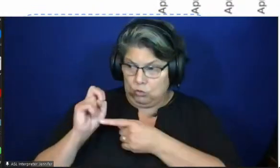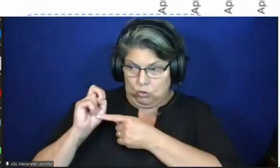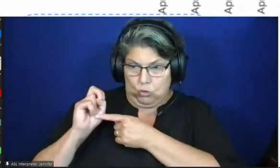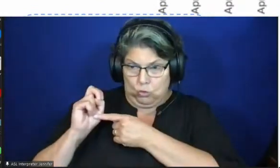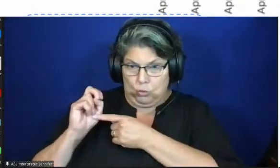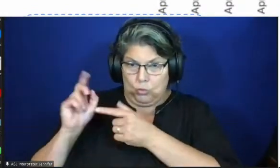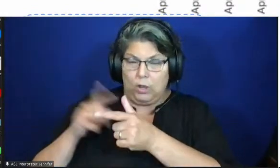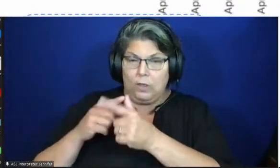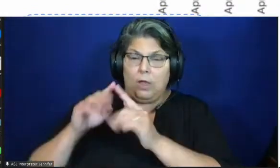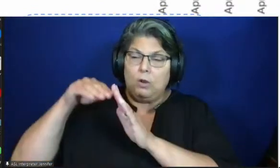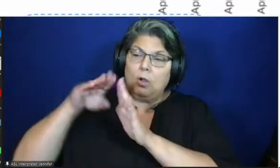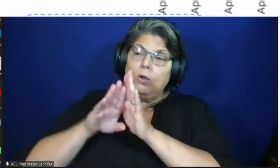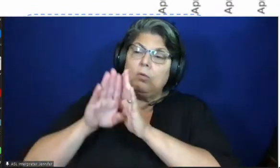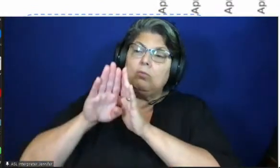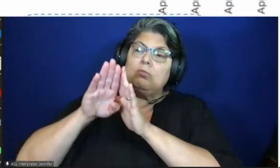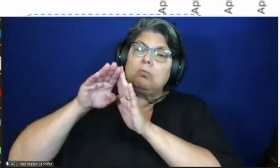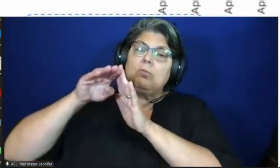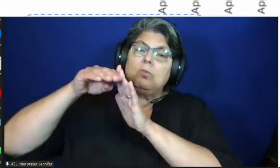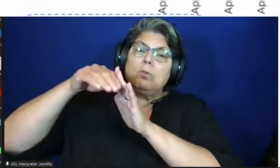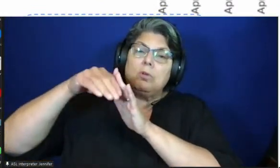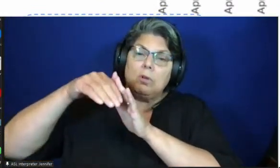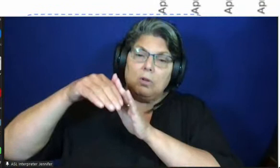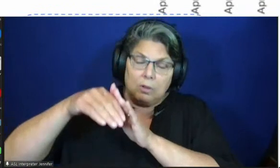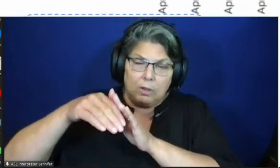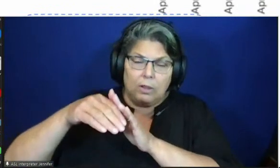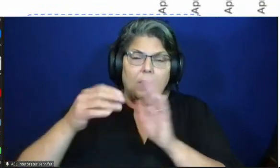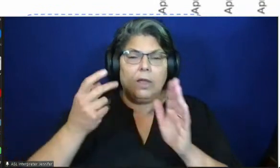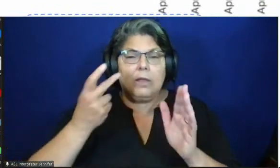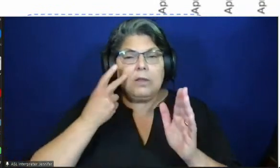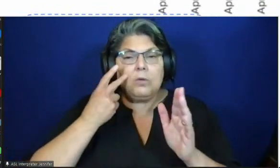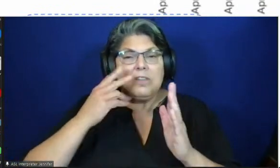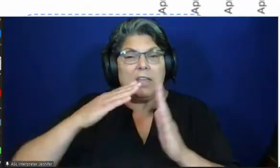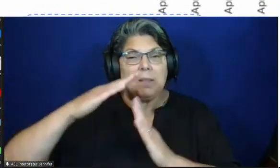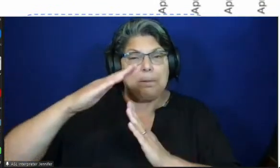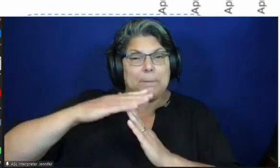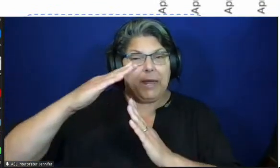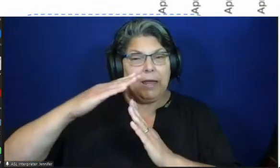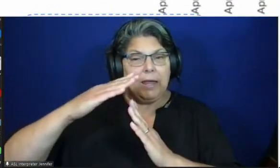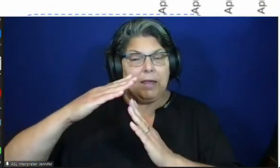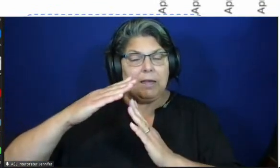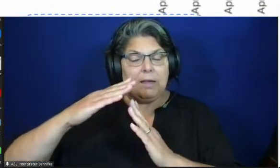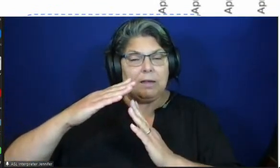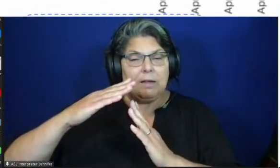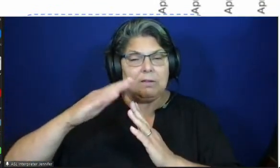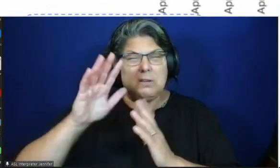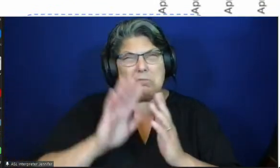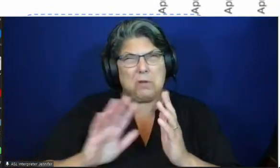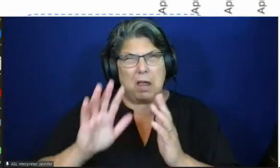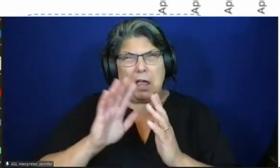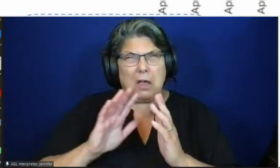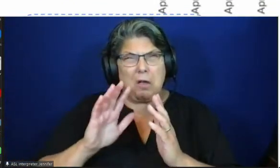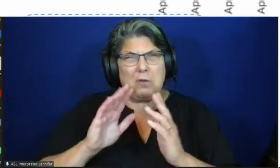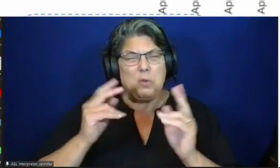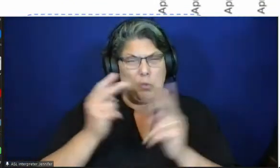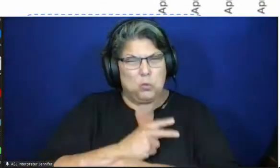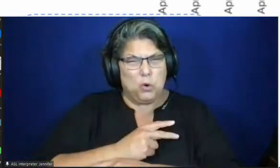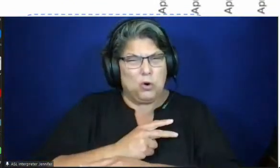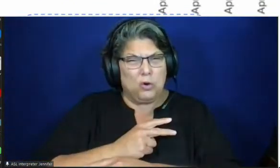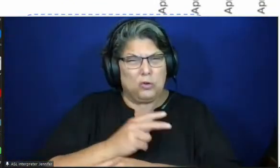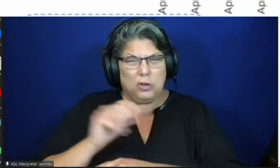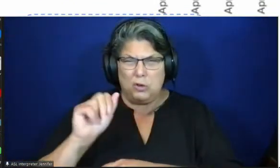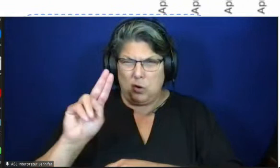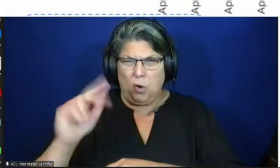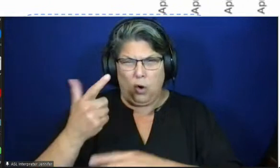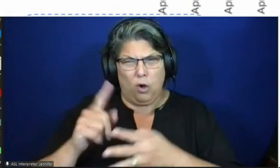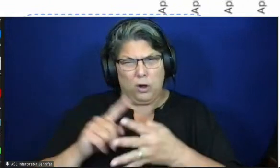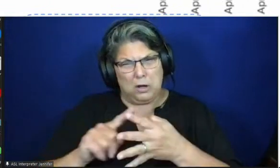but altogether now we're looking at the peak in around early August, but